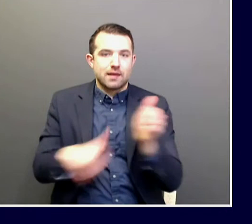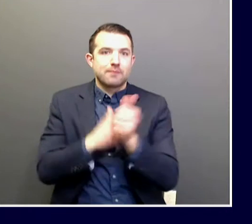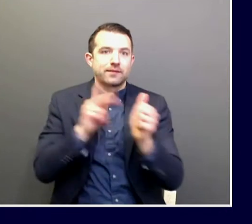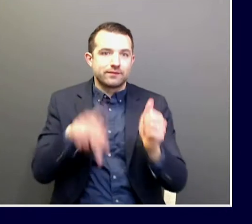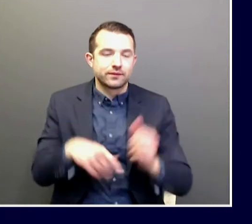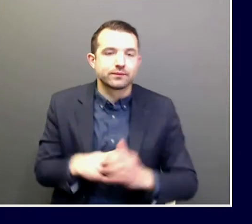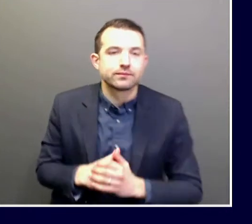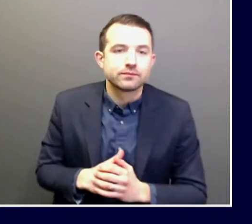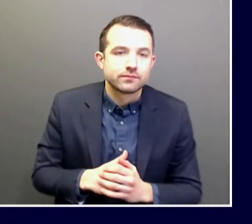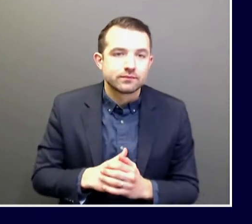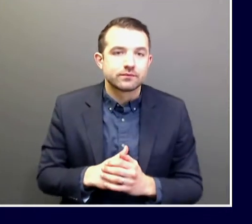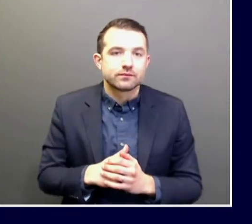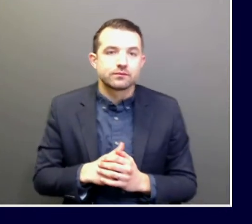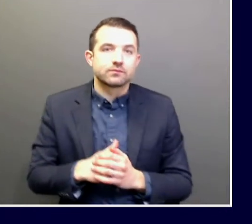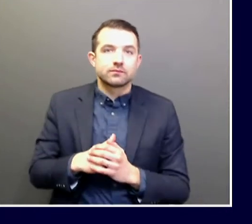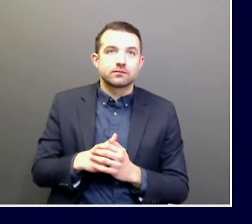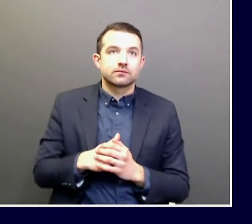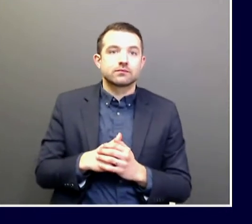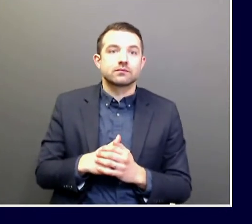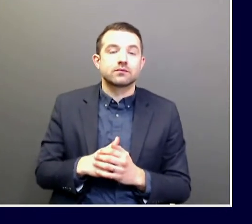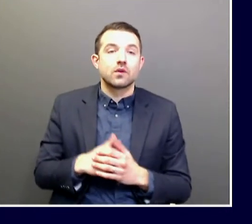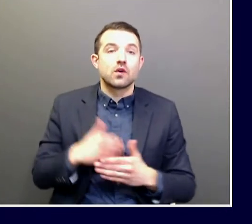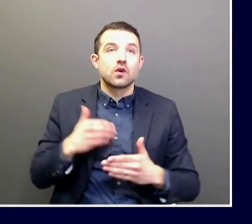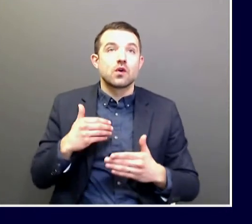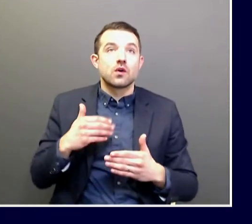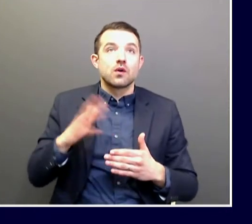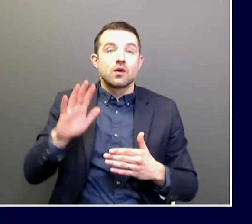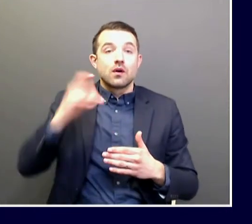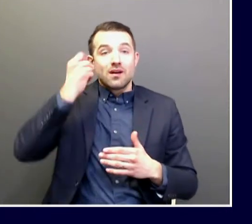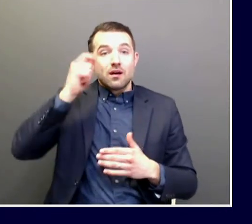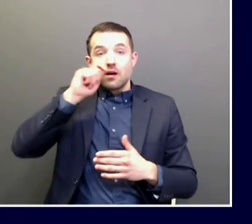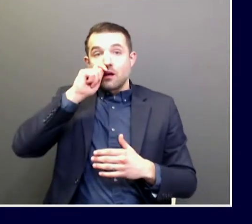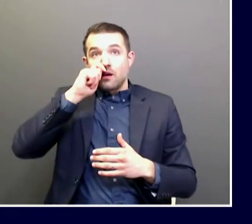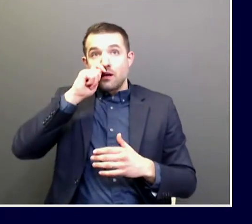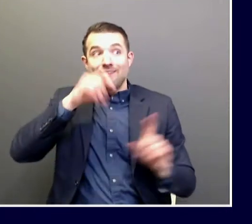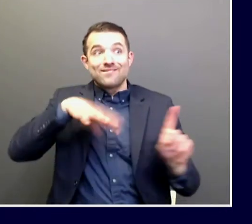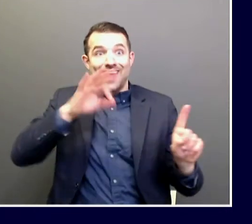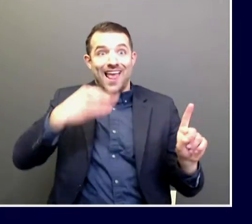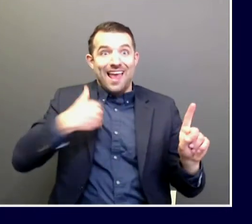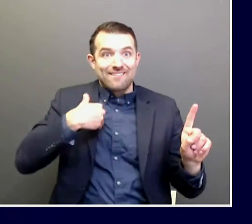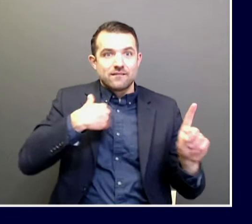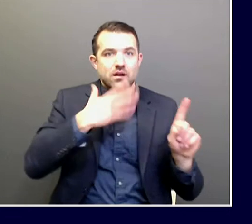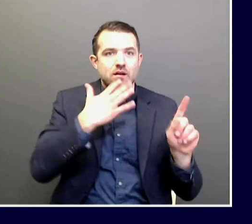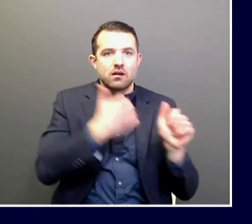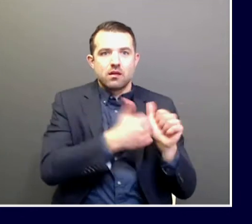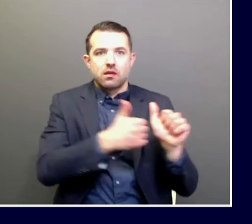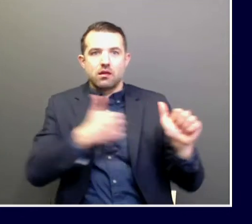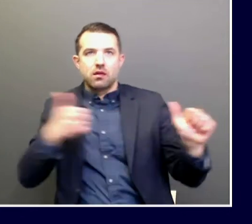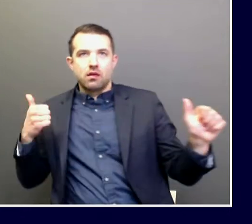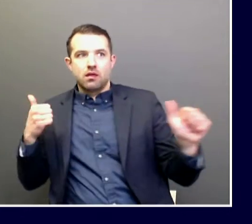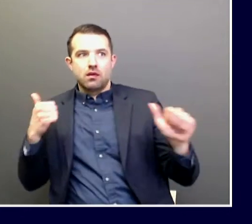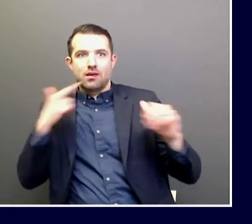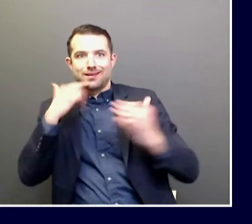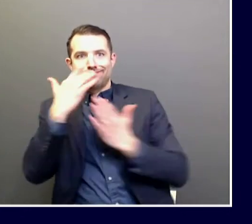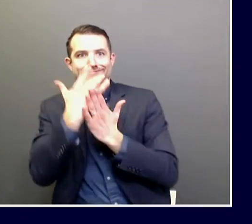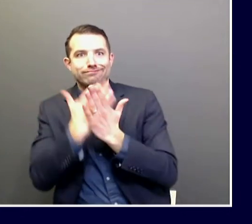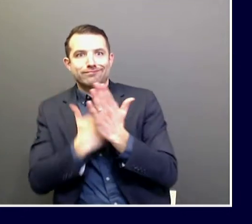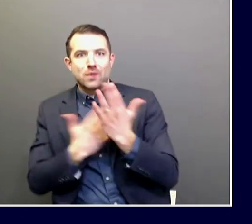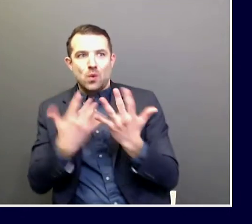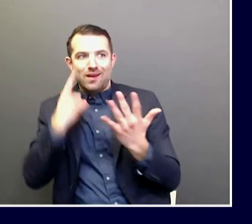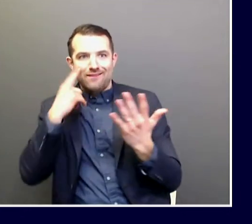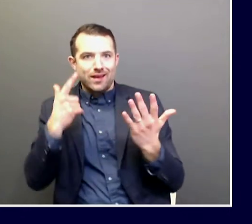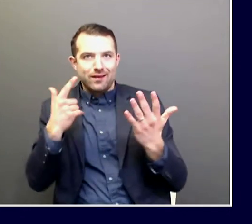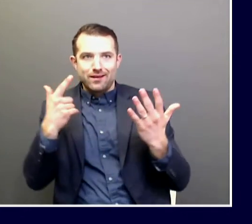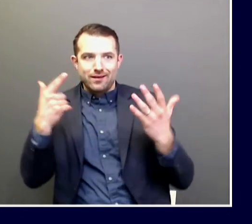respect to processing the backlog of positive laboratory tests that are awaiting review. As of this